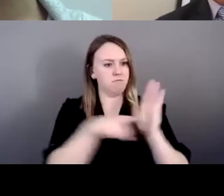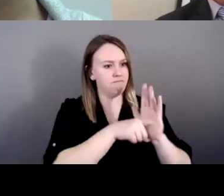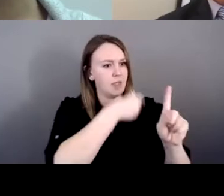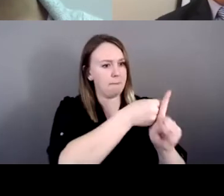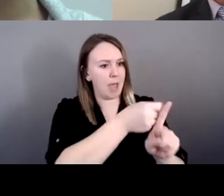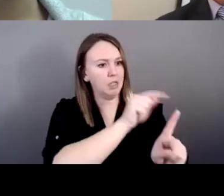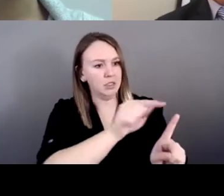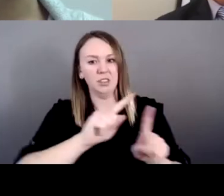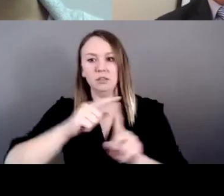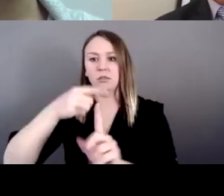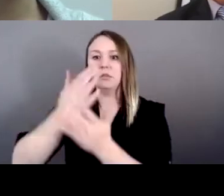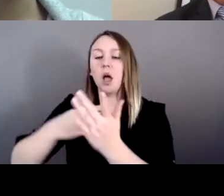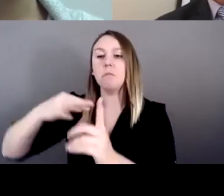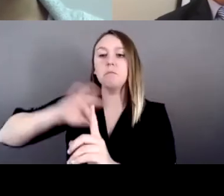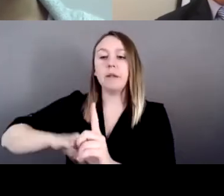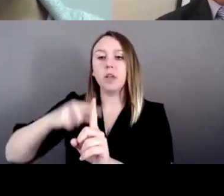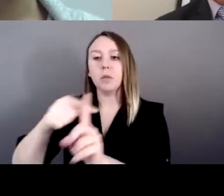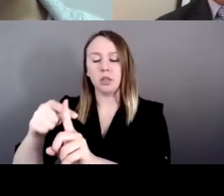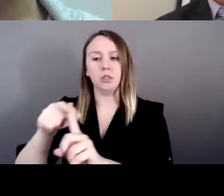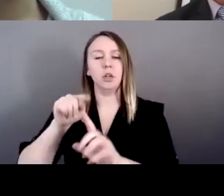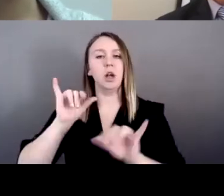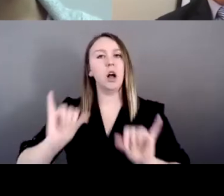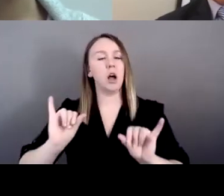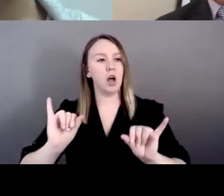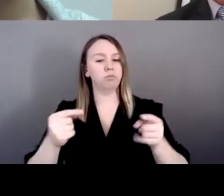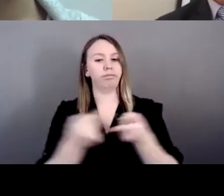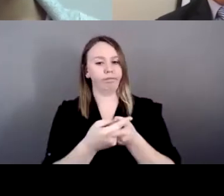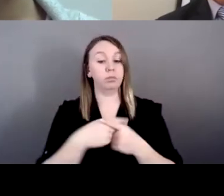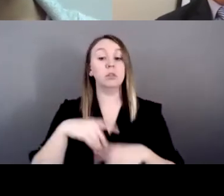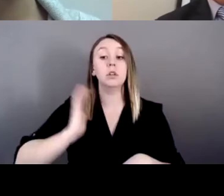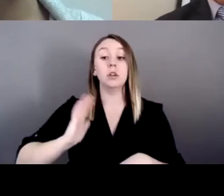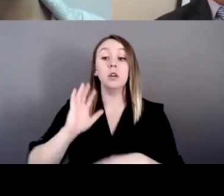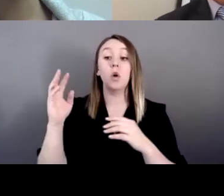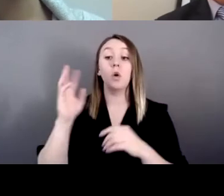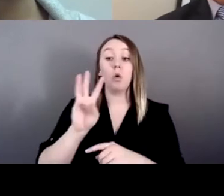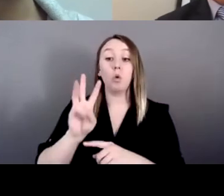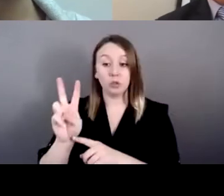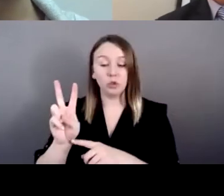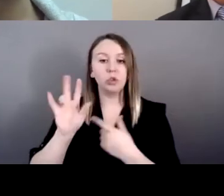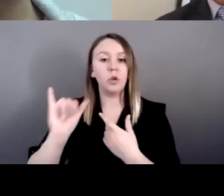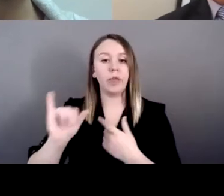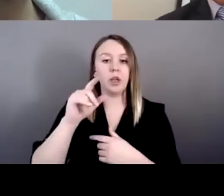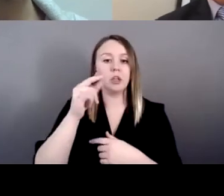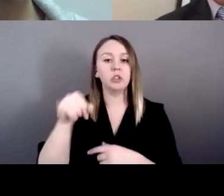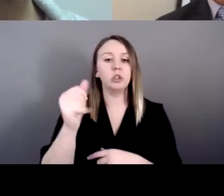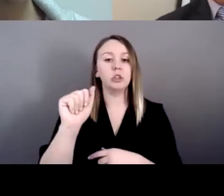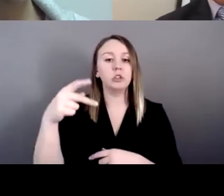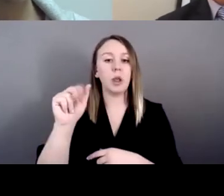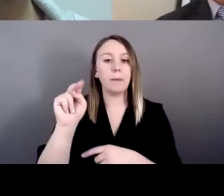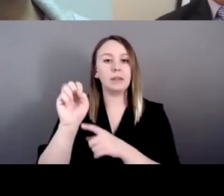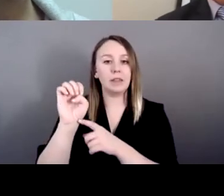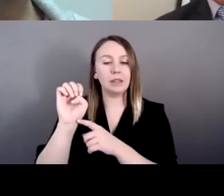you know, post-World War II, Japanese American internment was a policy, it was an executive policy, it was a